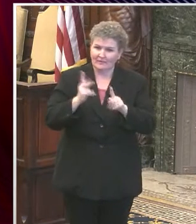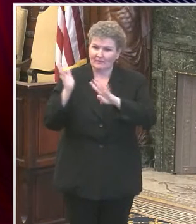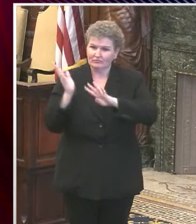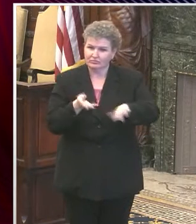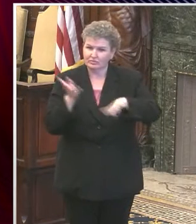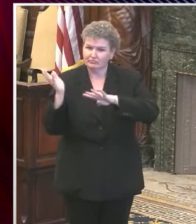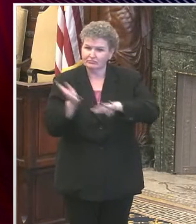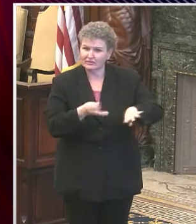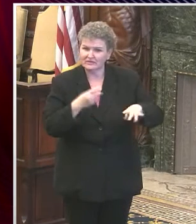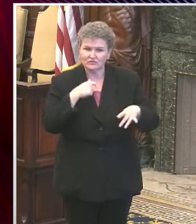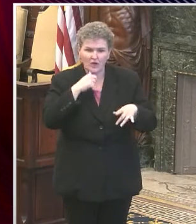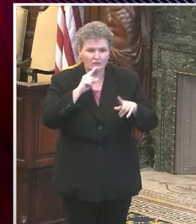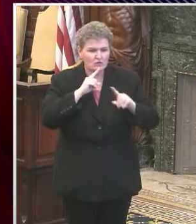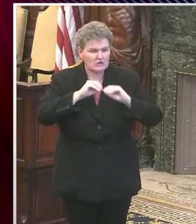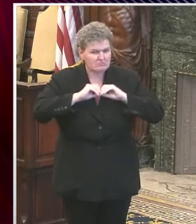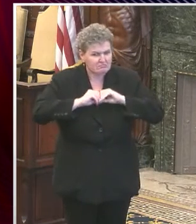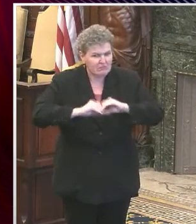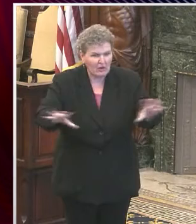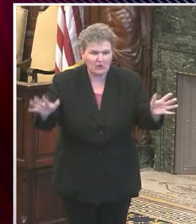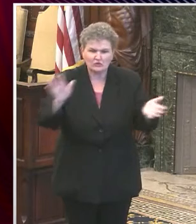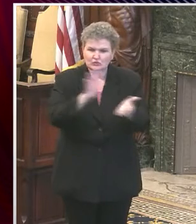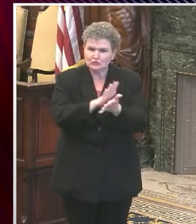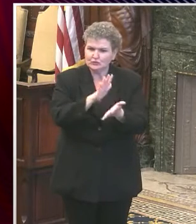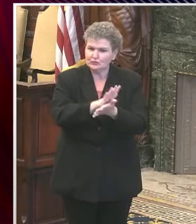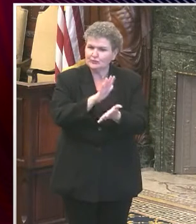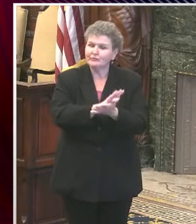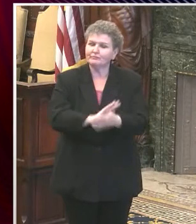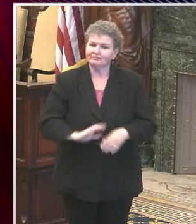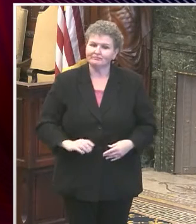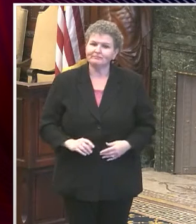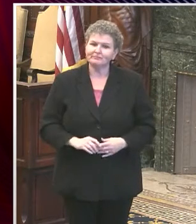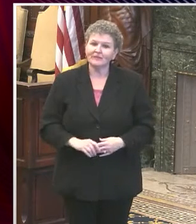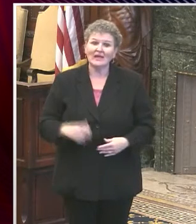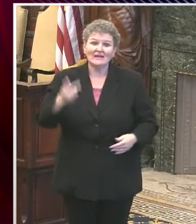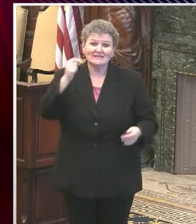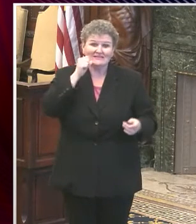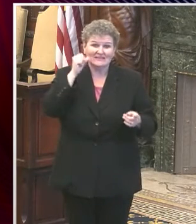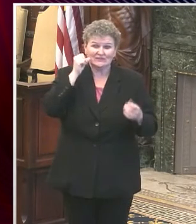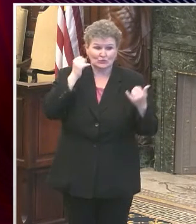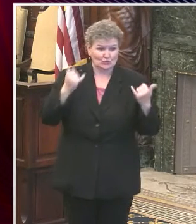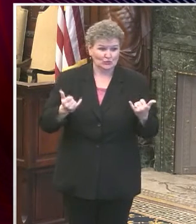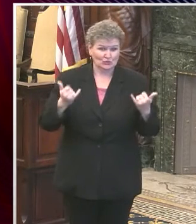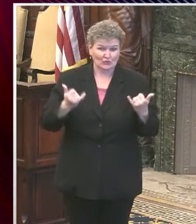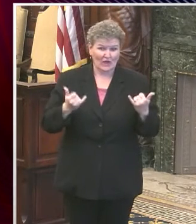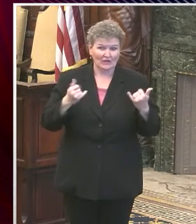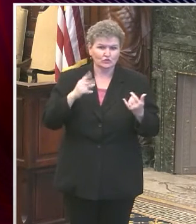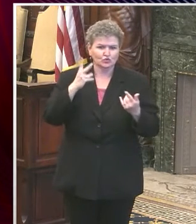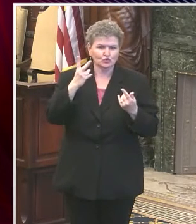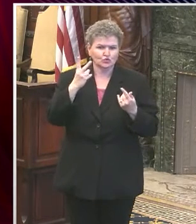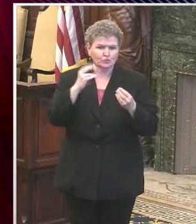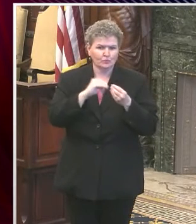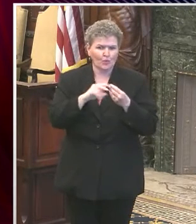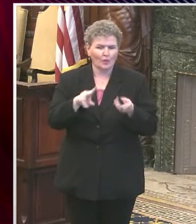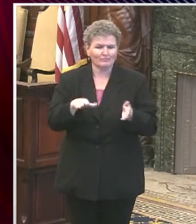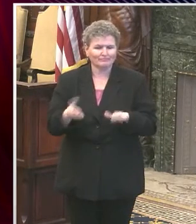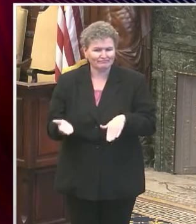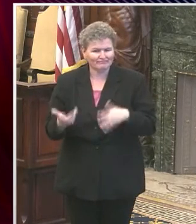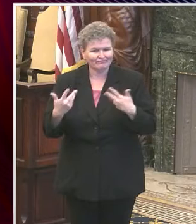of any spread within schools. Since this time yesterday, we've identified 2 new deaths from the coronavirus, bringing us to a